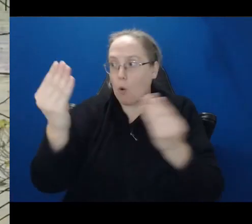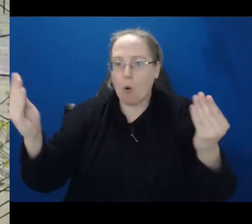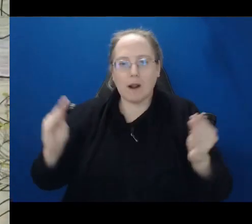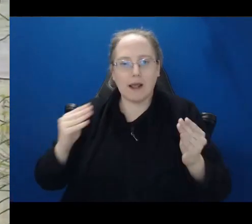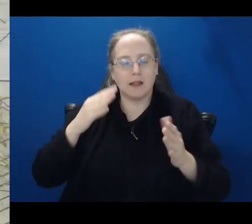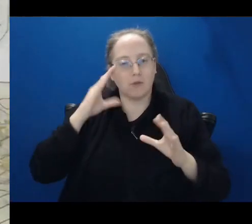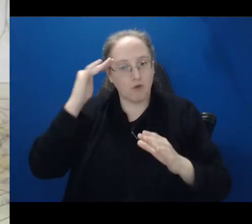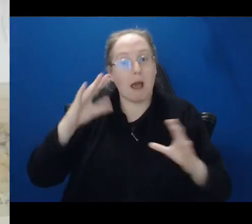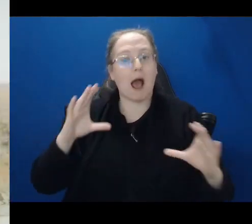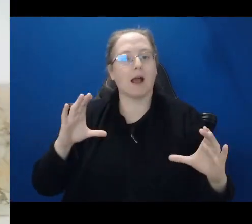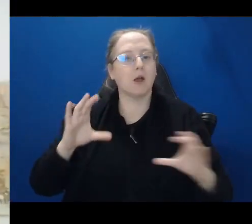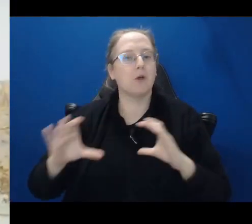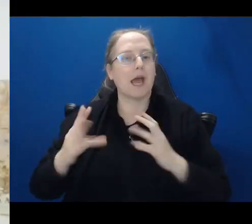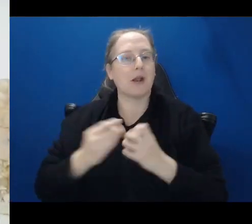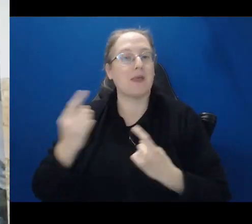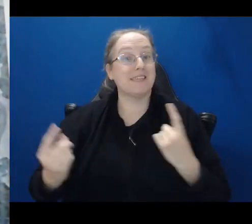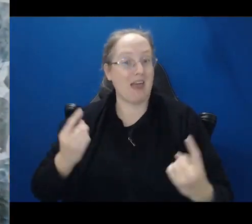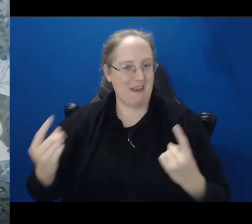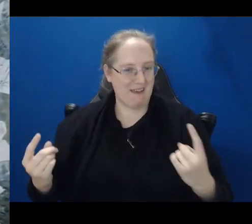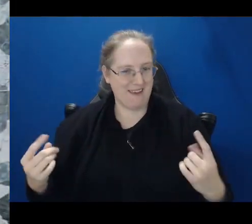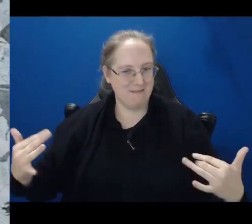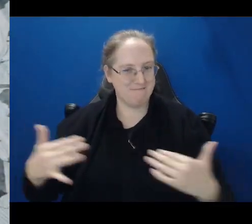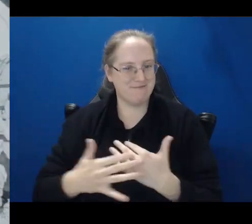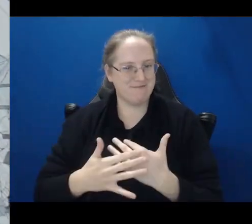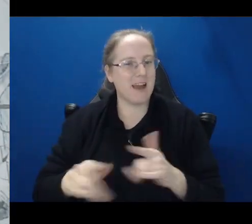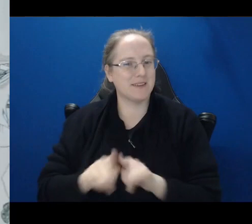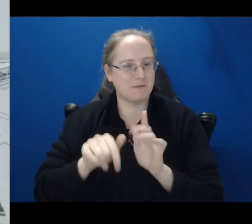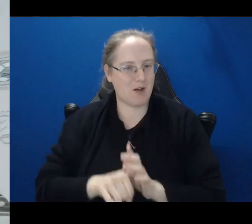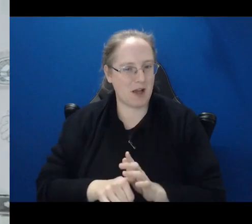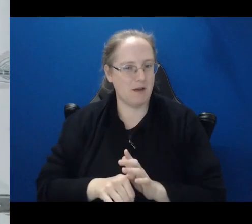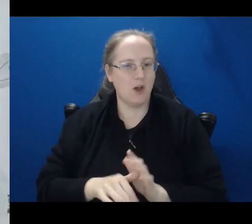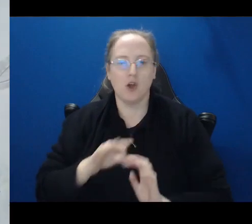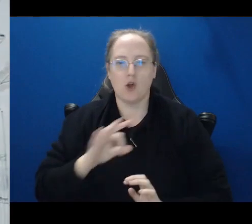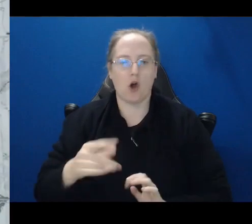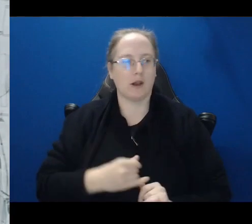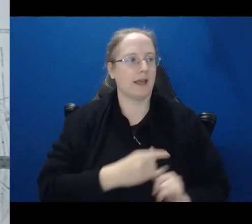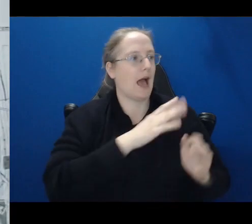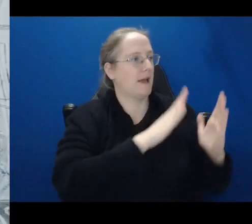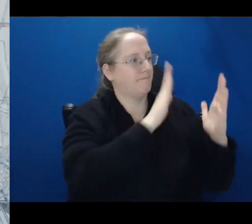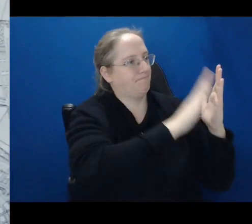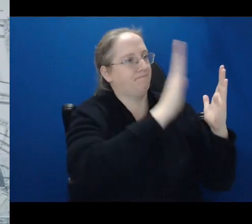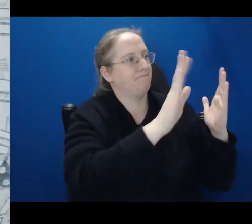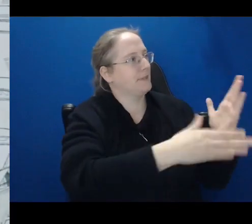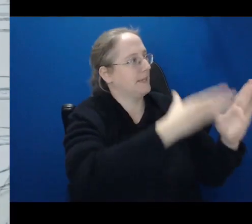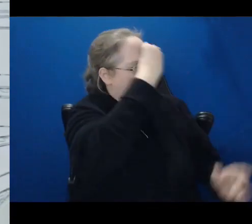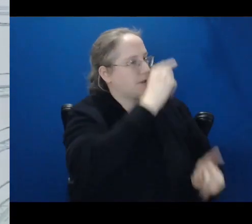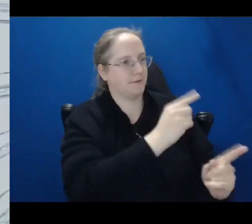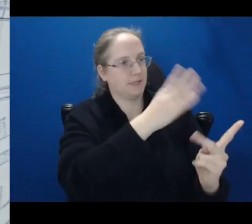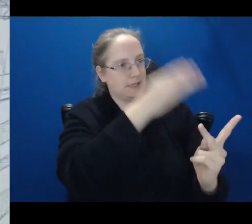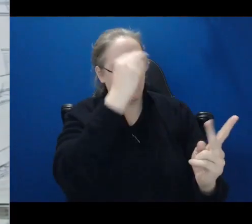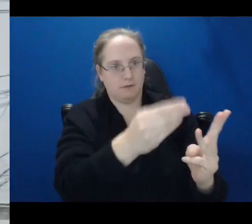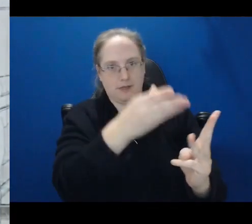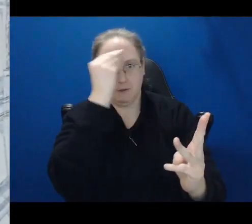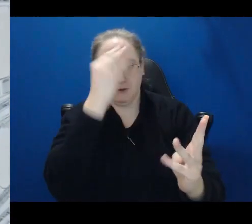time in a way that's more complicated than just like a linear experience of of an artwork.